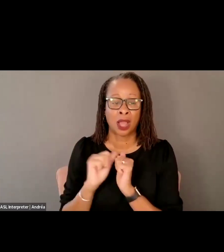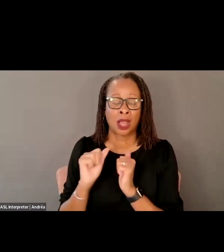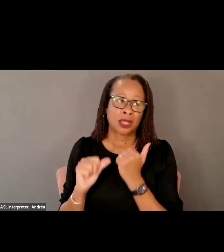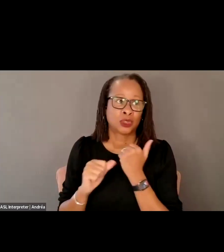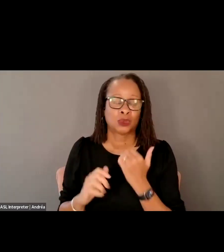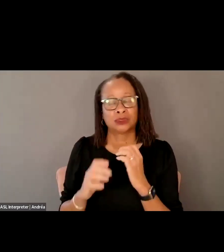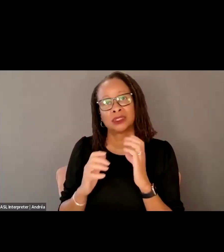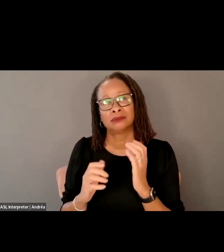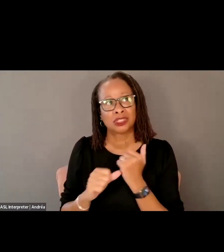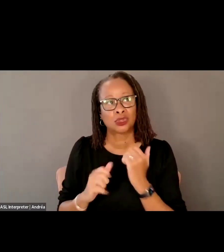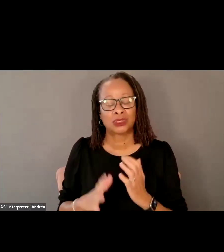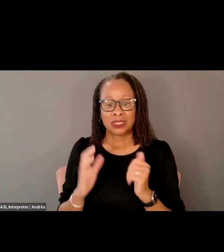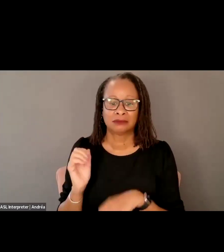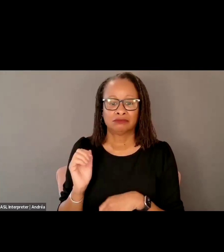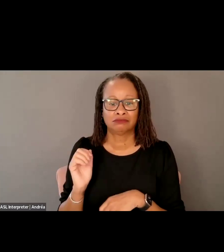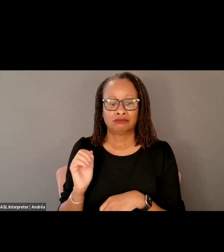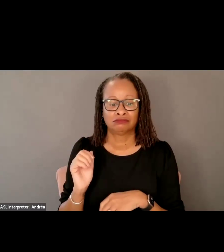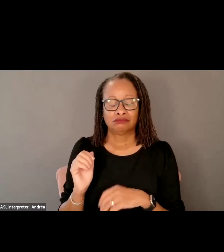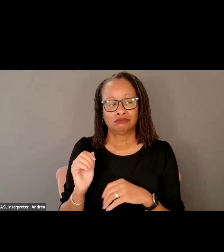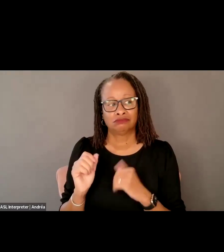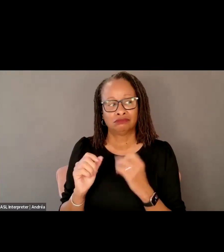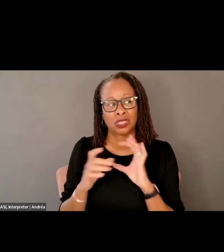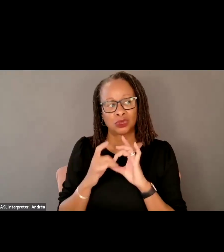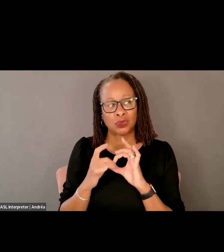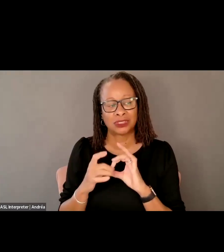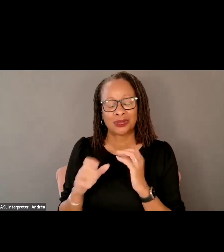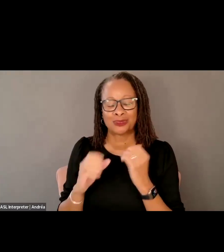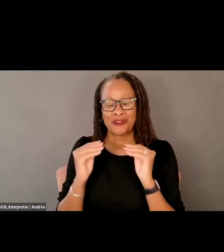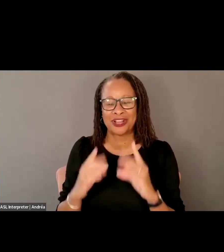Barbara. And Amy, over to you.